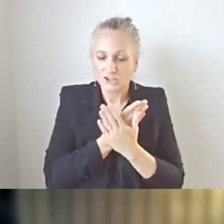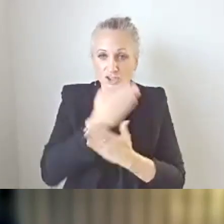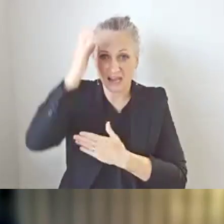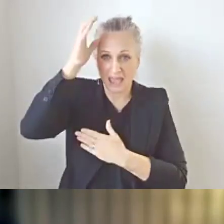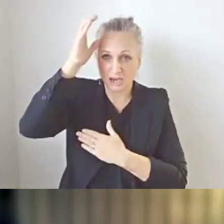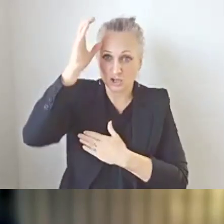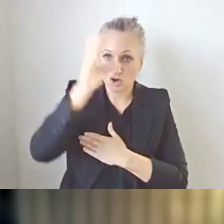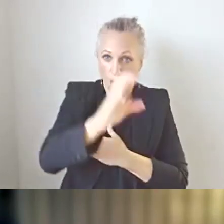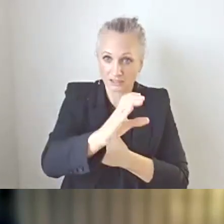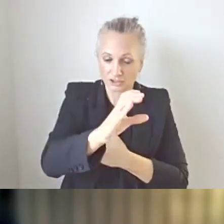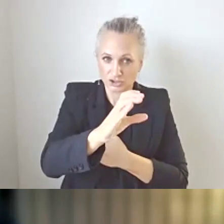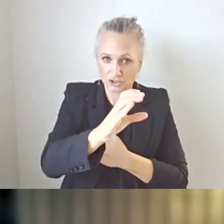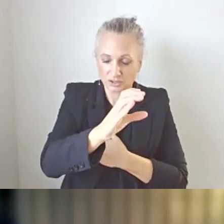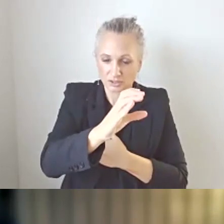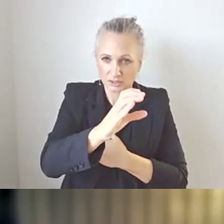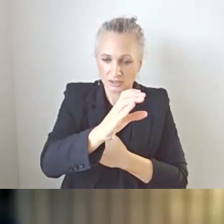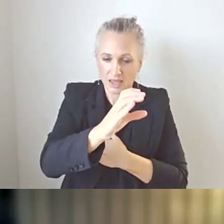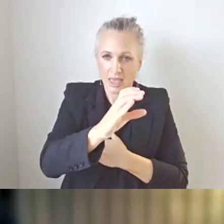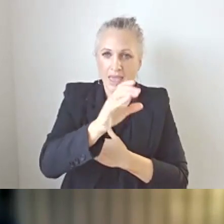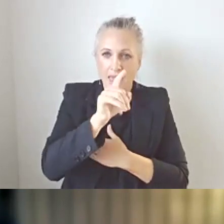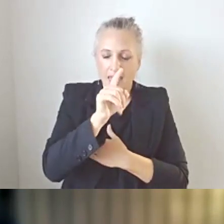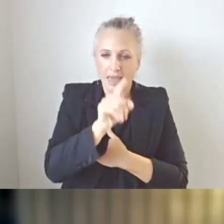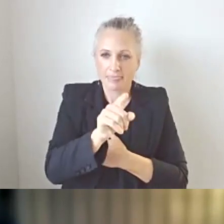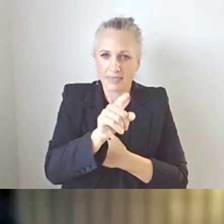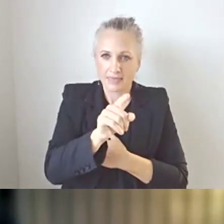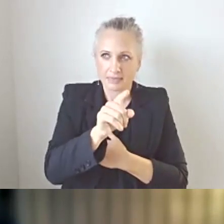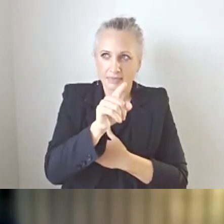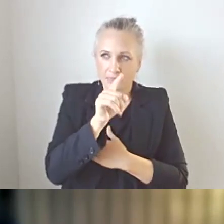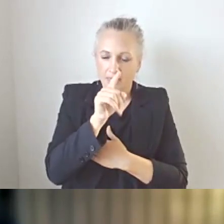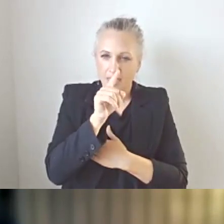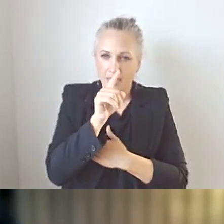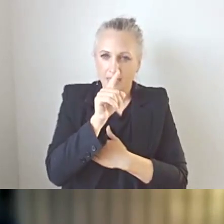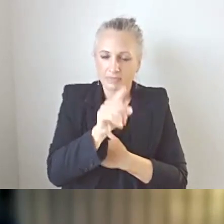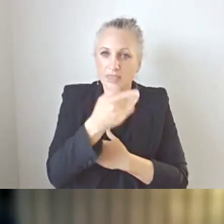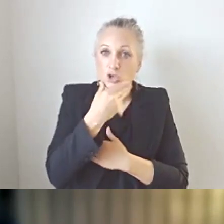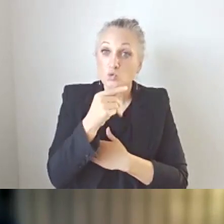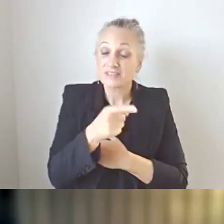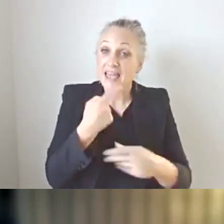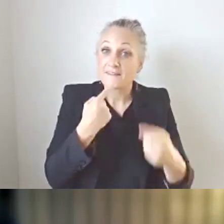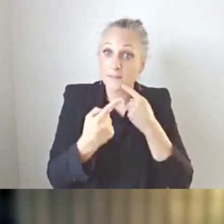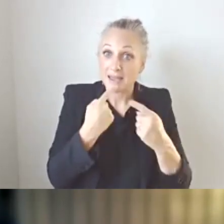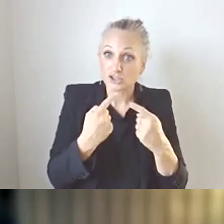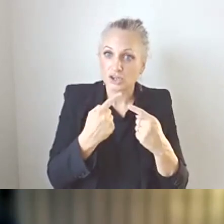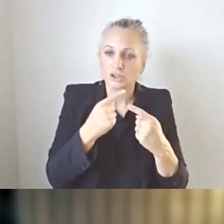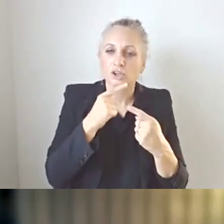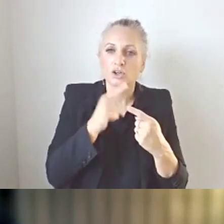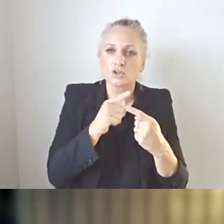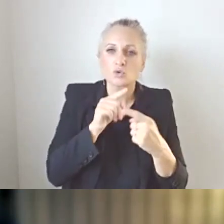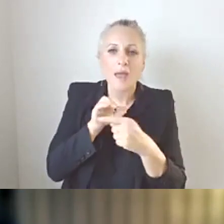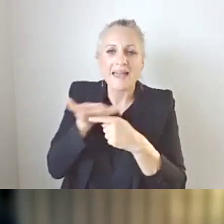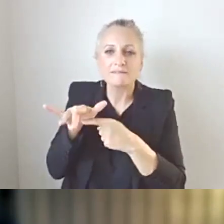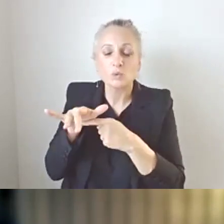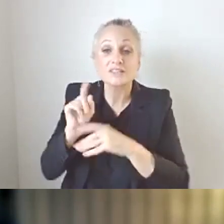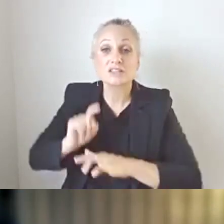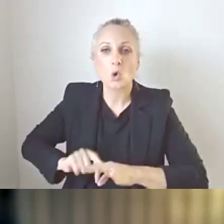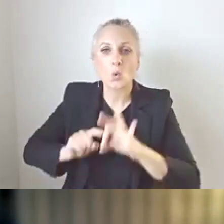that they ask when they're building products or services, but also when they